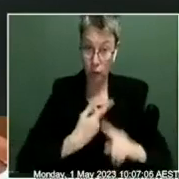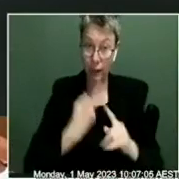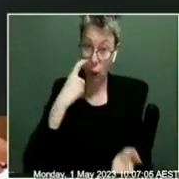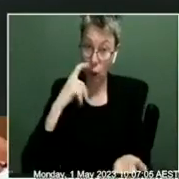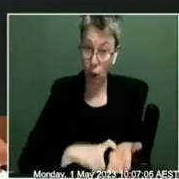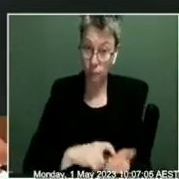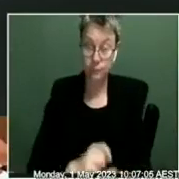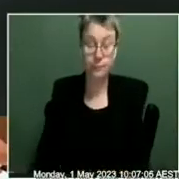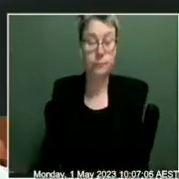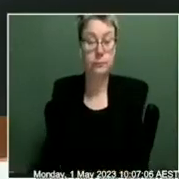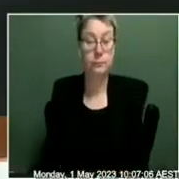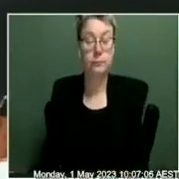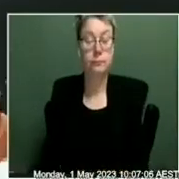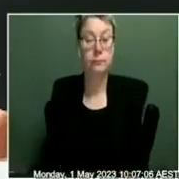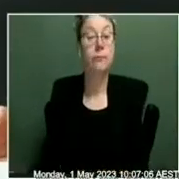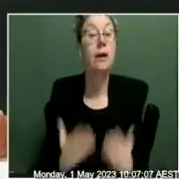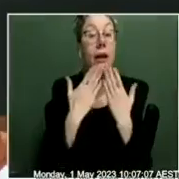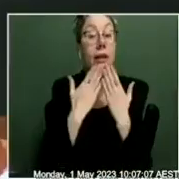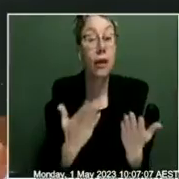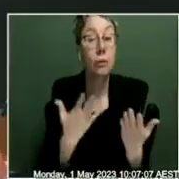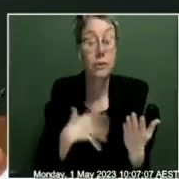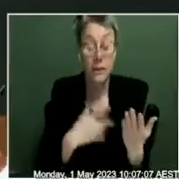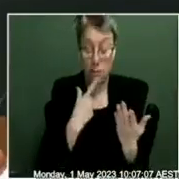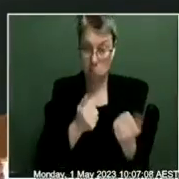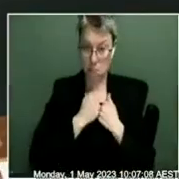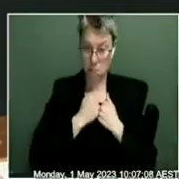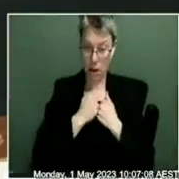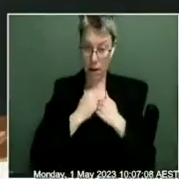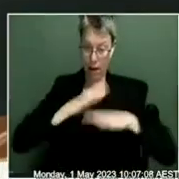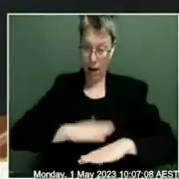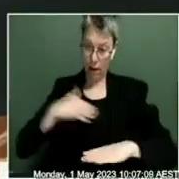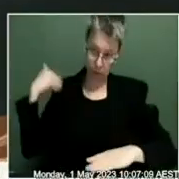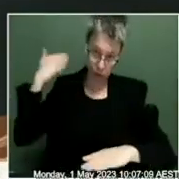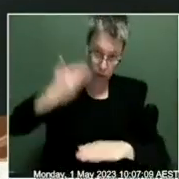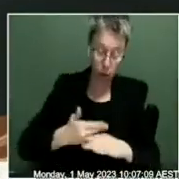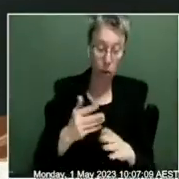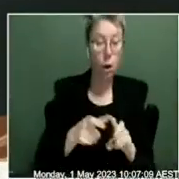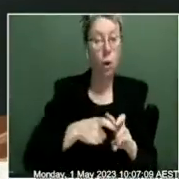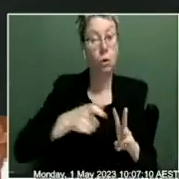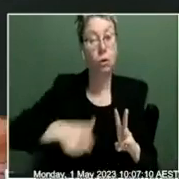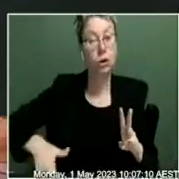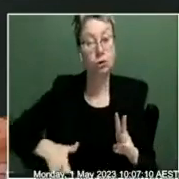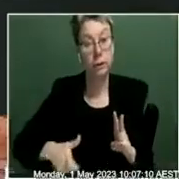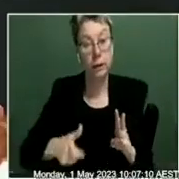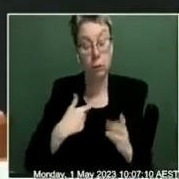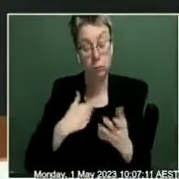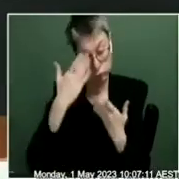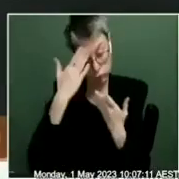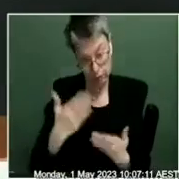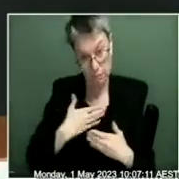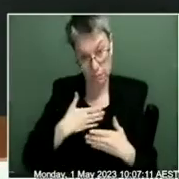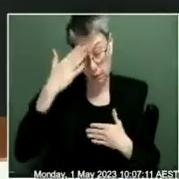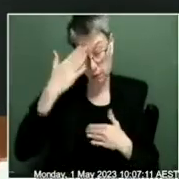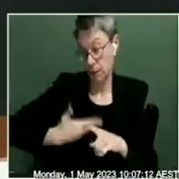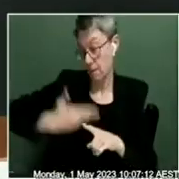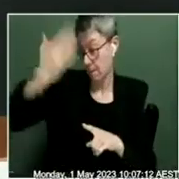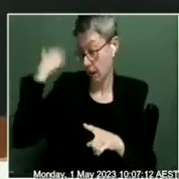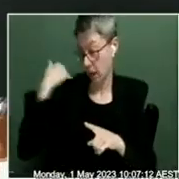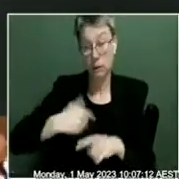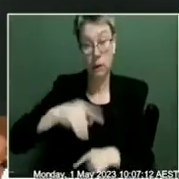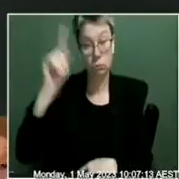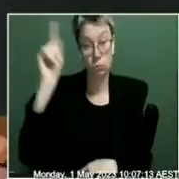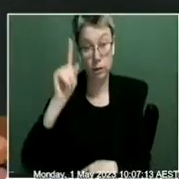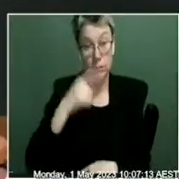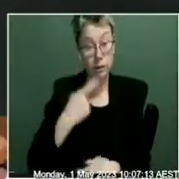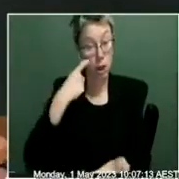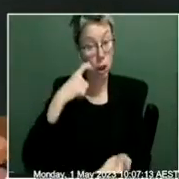and present, and acknowledge those that went before us to give us voice here today that we're able to speak our truths. I still also